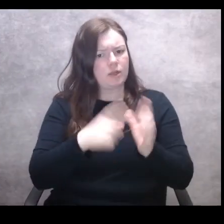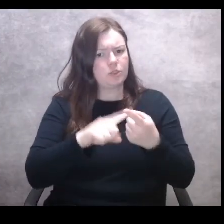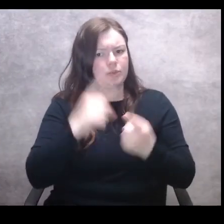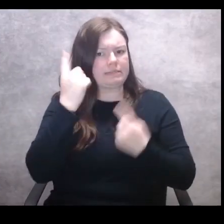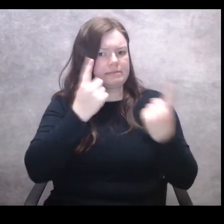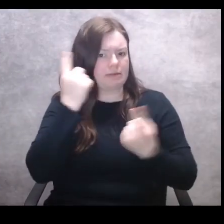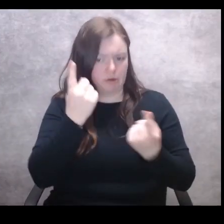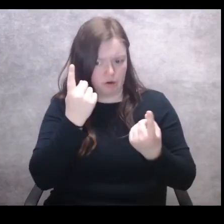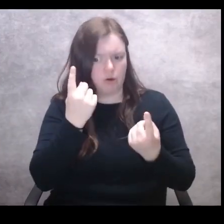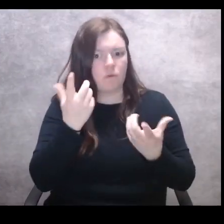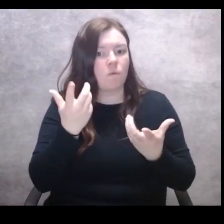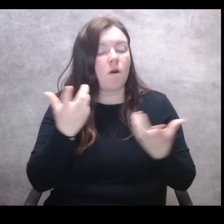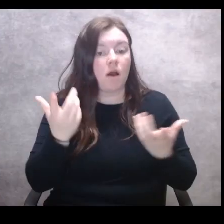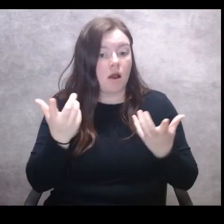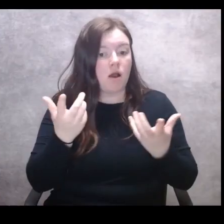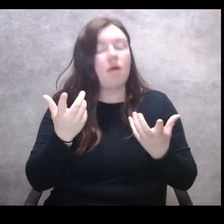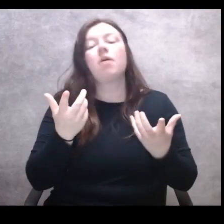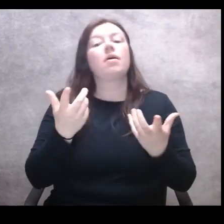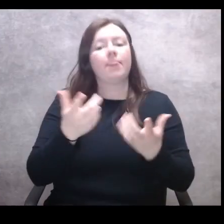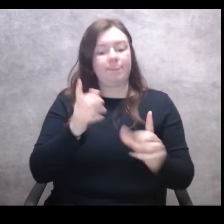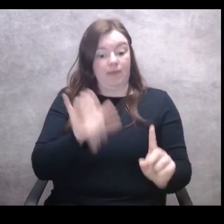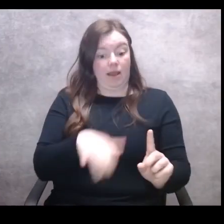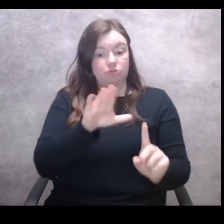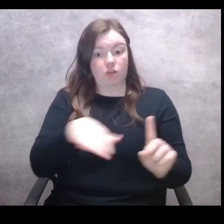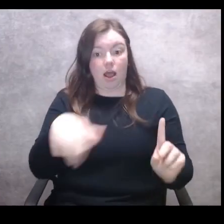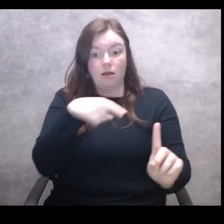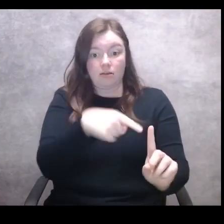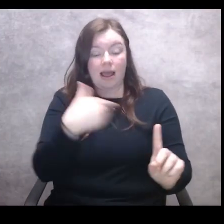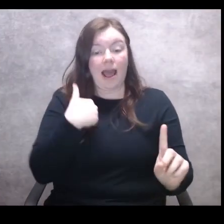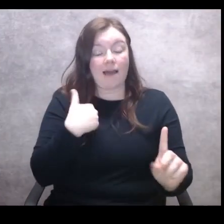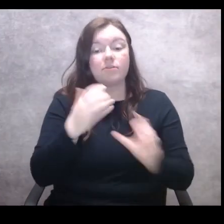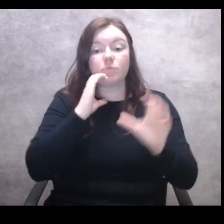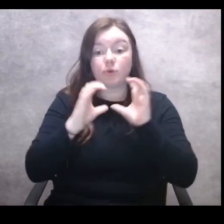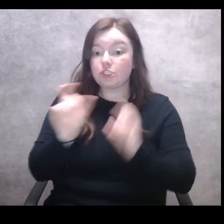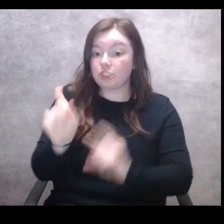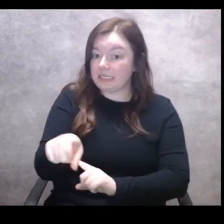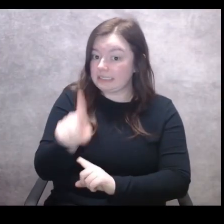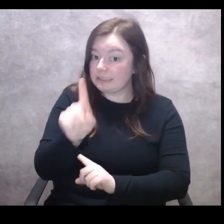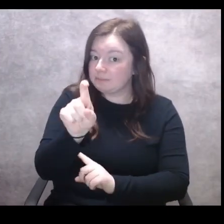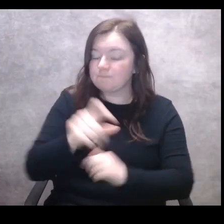consider, which is, does the child have communication needs?